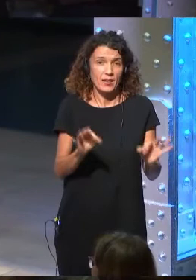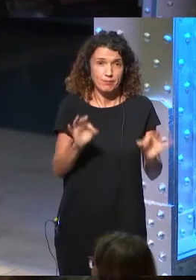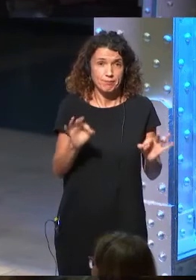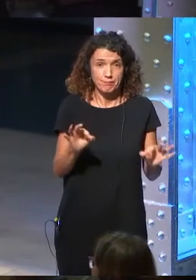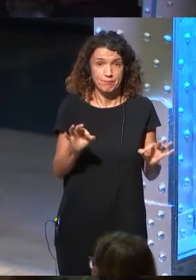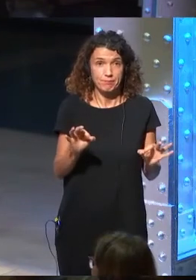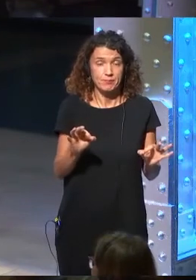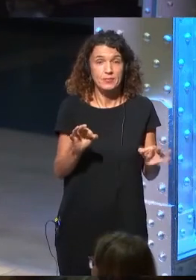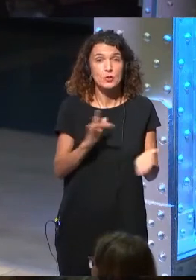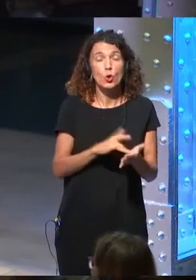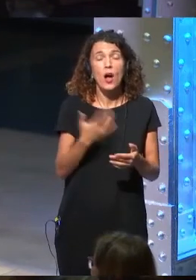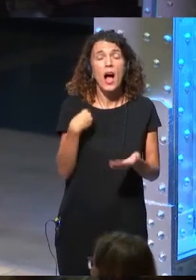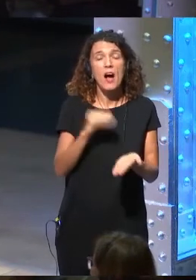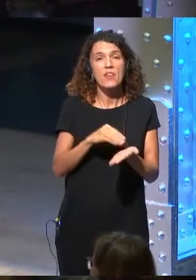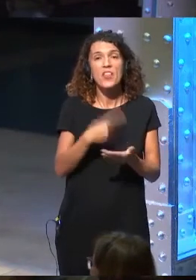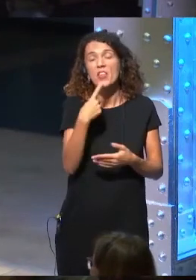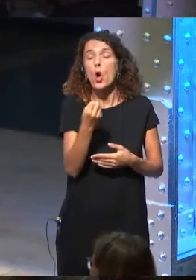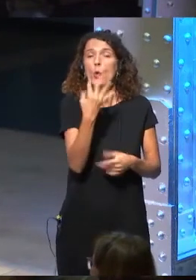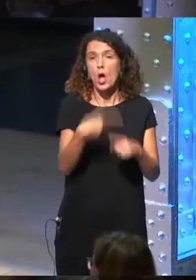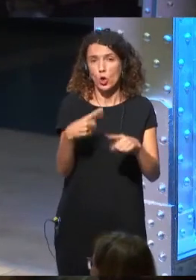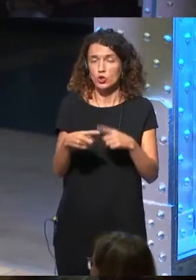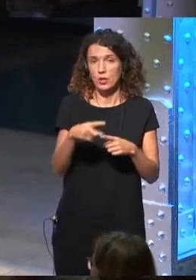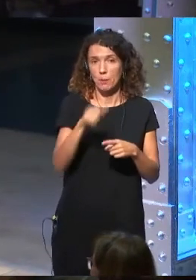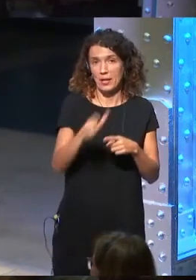pelted. No?